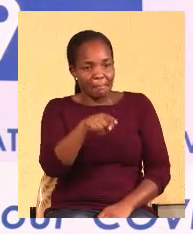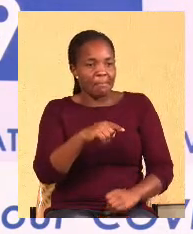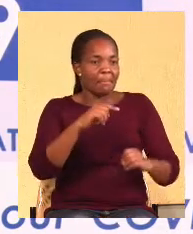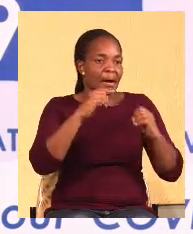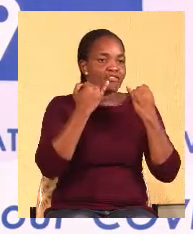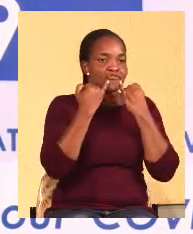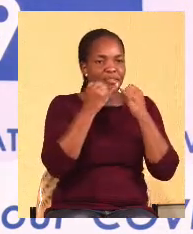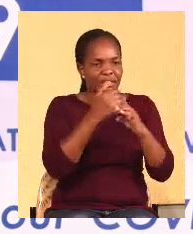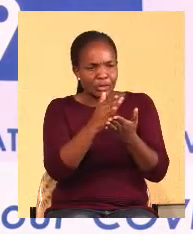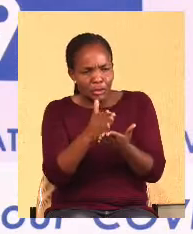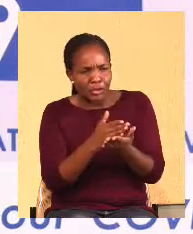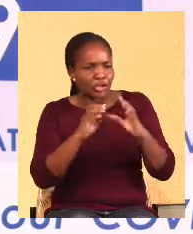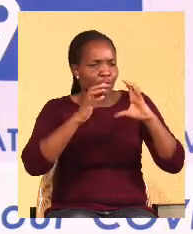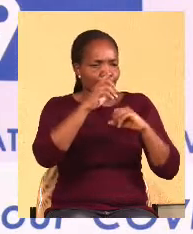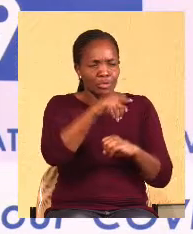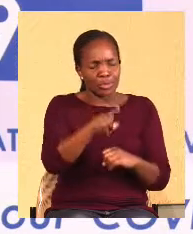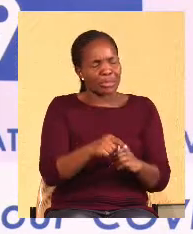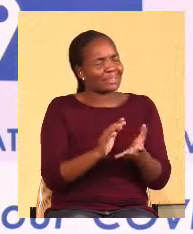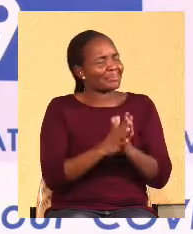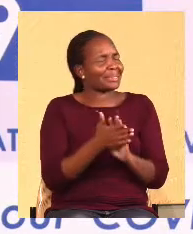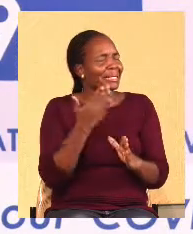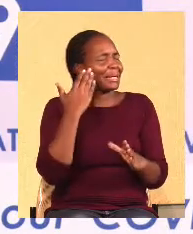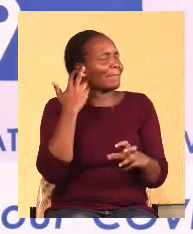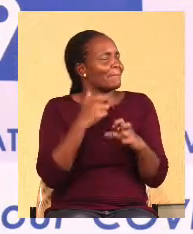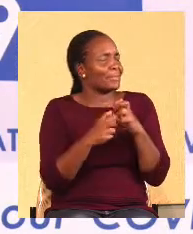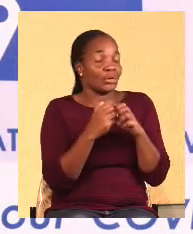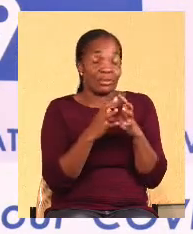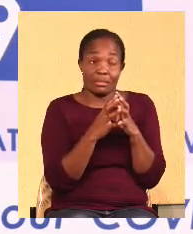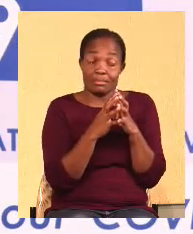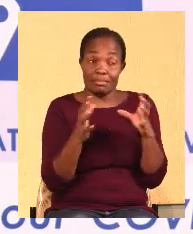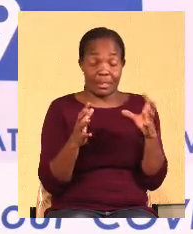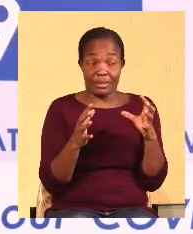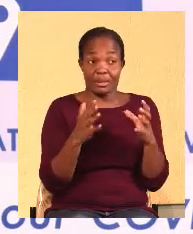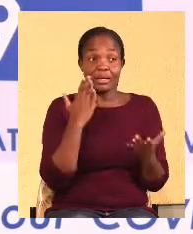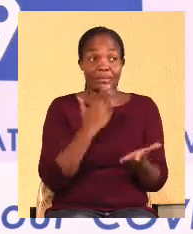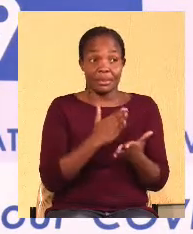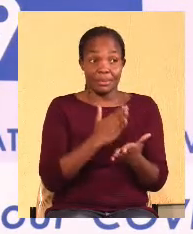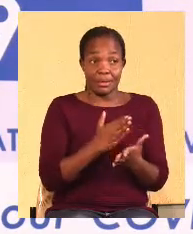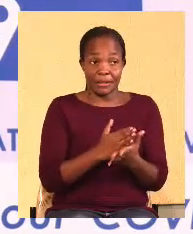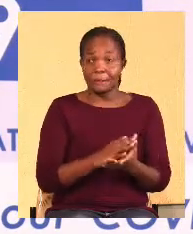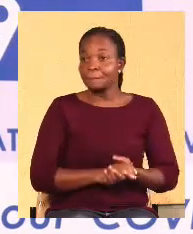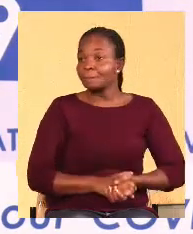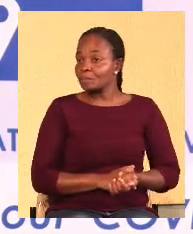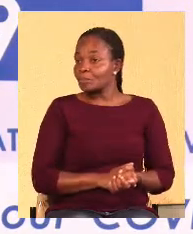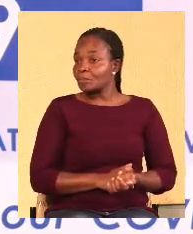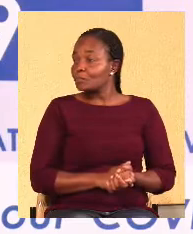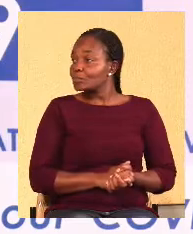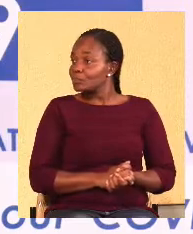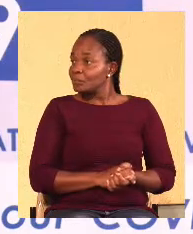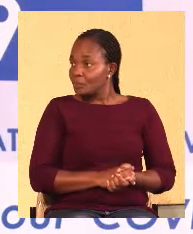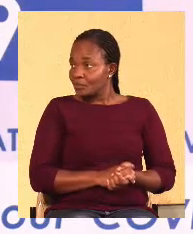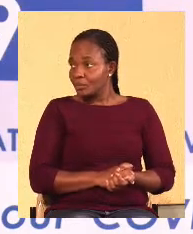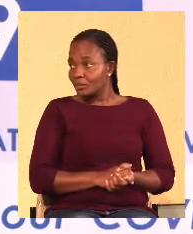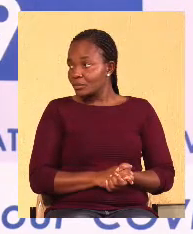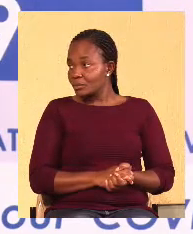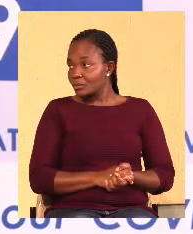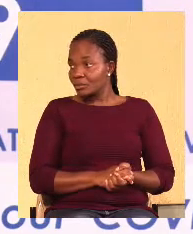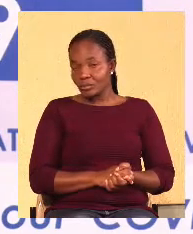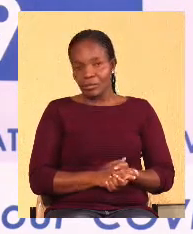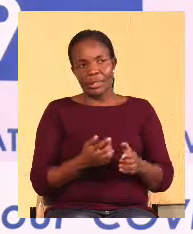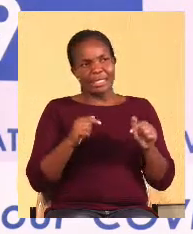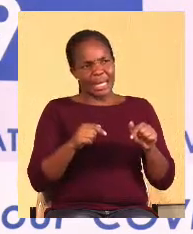new crime, so to speak, if we say it like that. But also it has the burden of intention. How would we